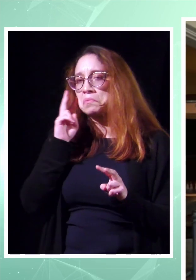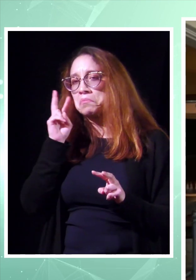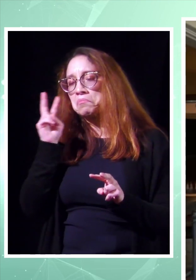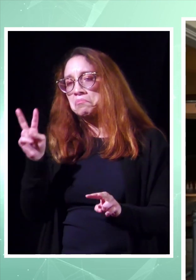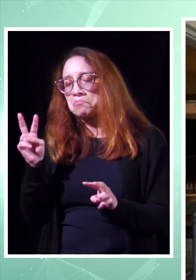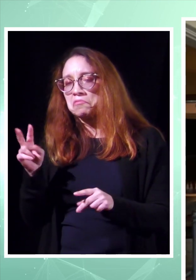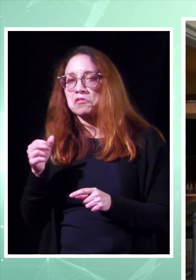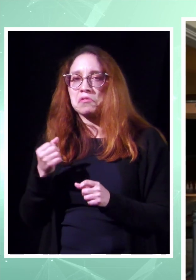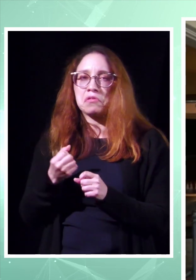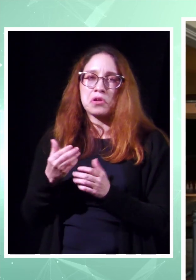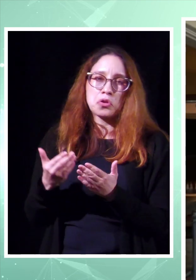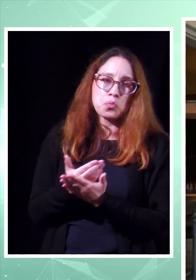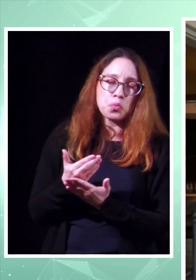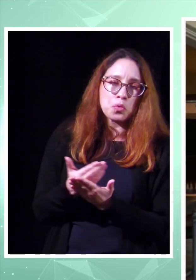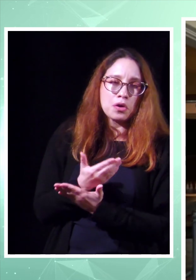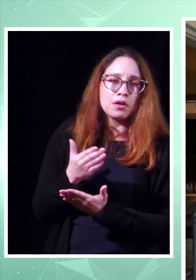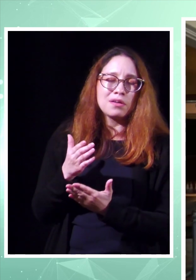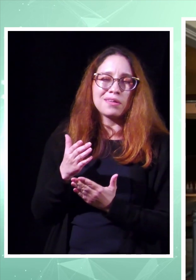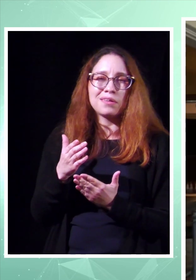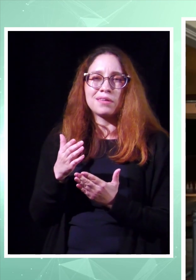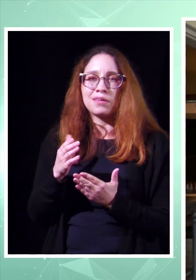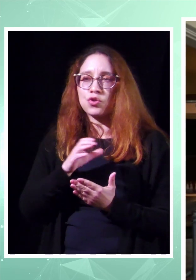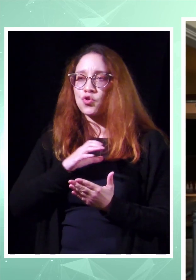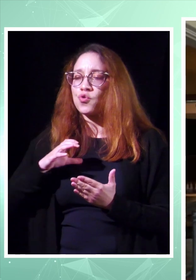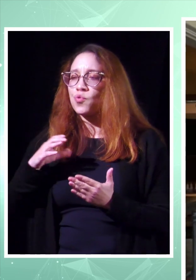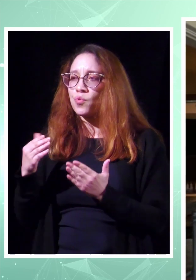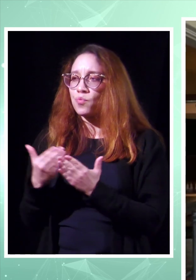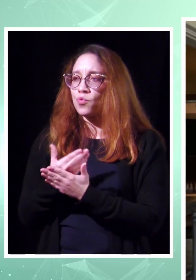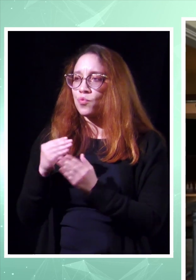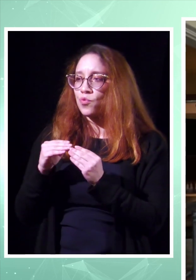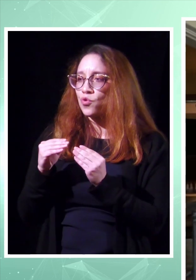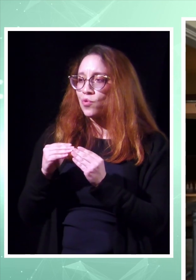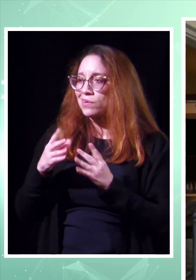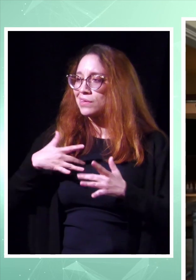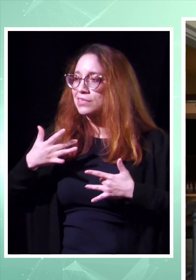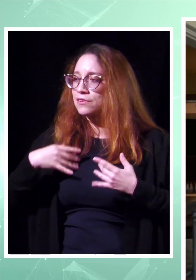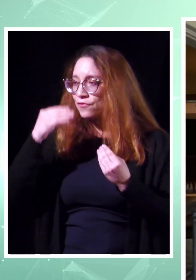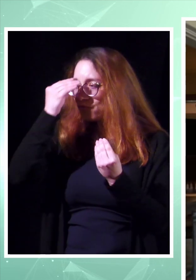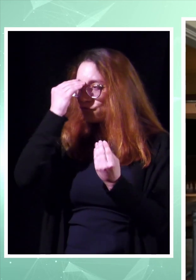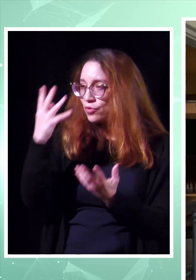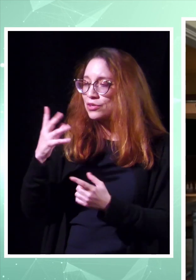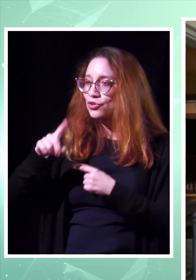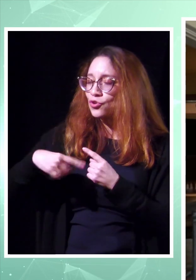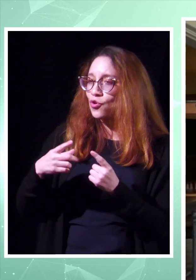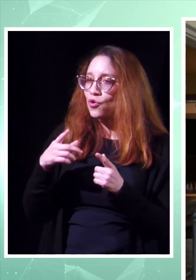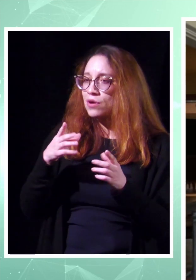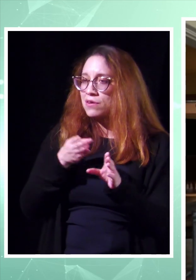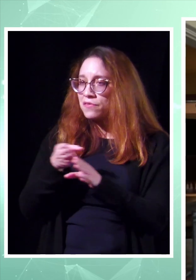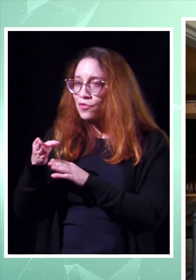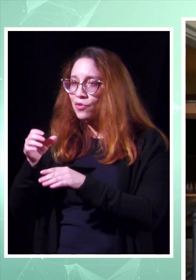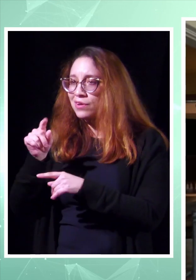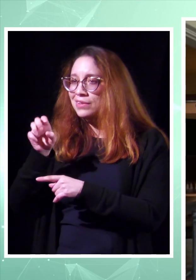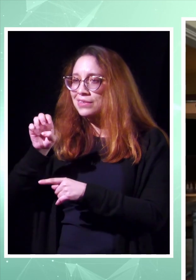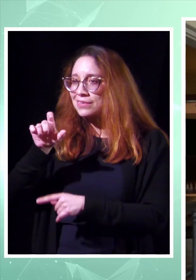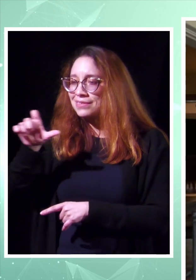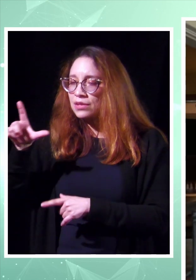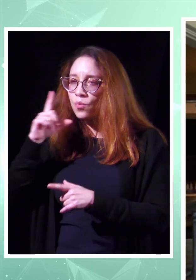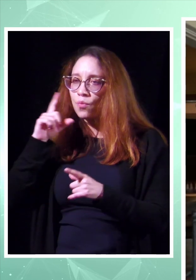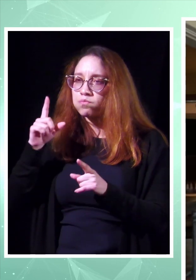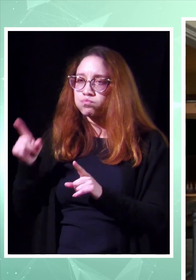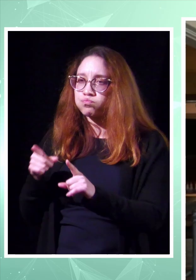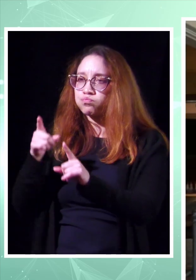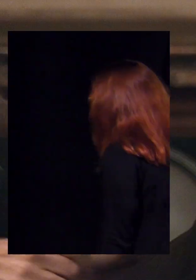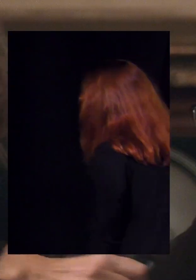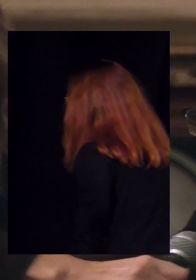With every new Congress, we hear more and more exciting information about where the field of stem cell transplantation is